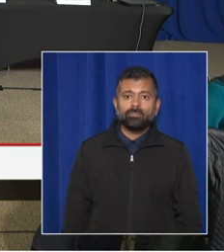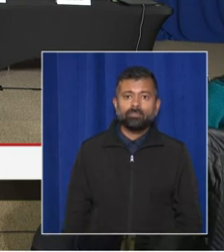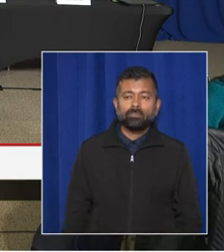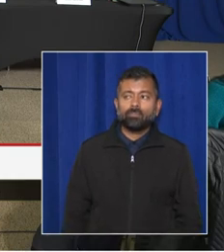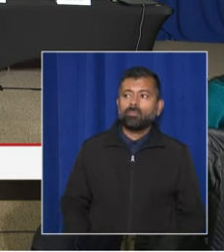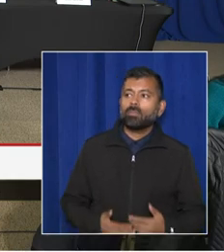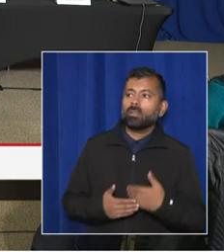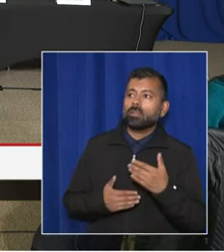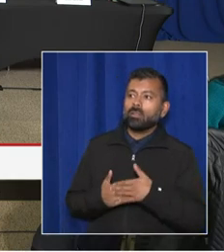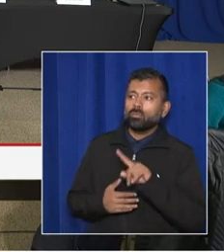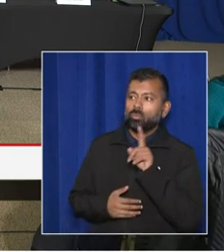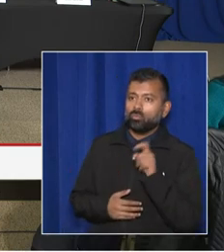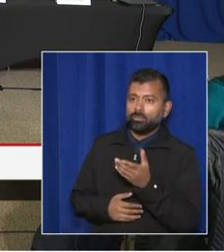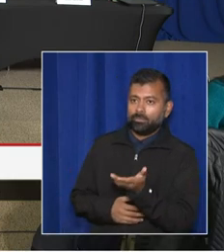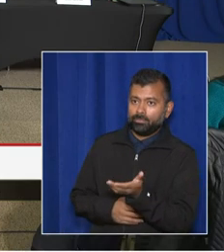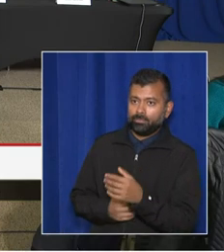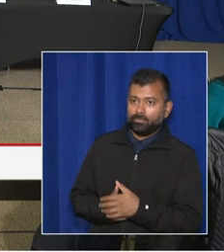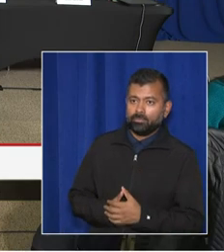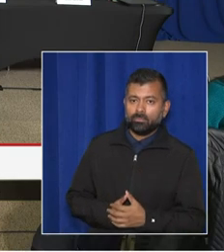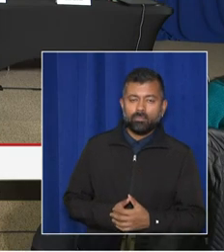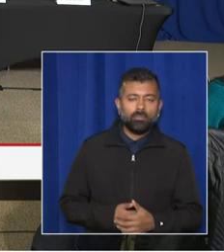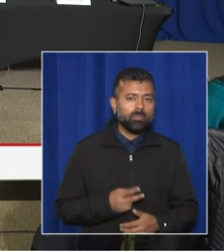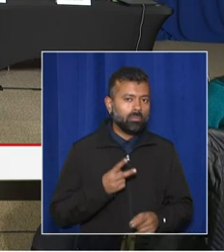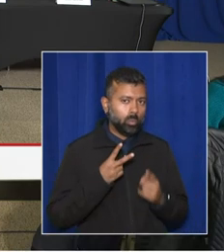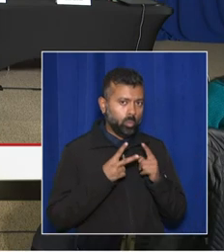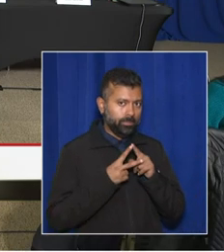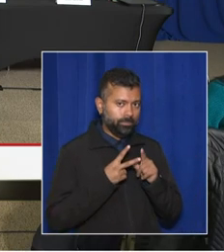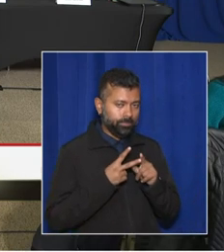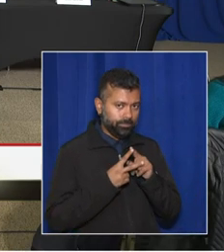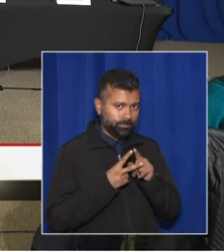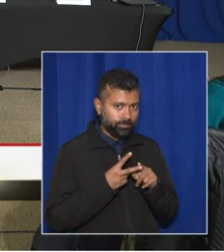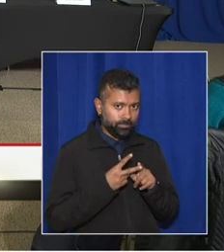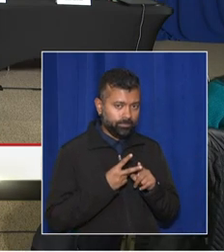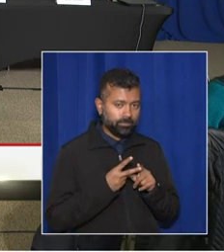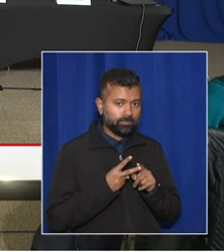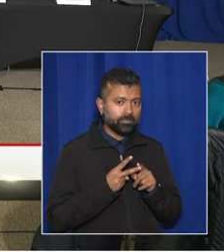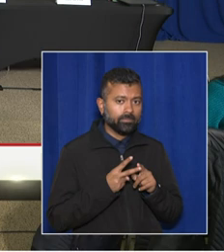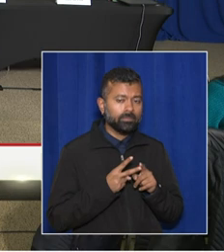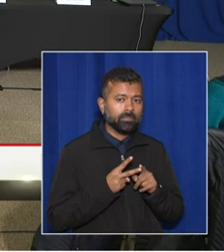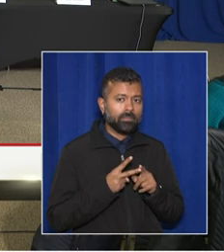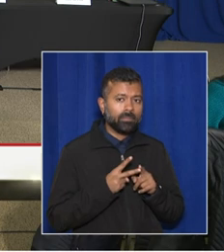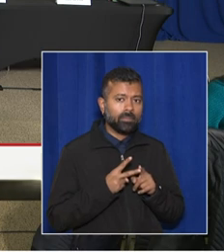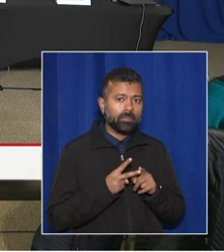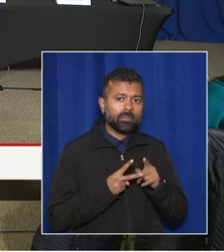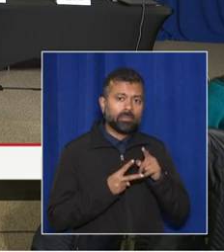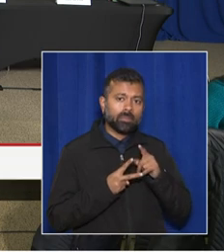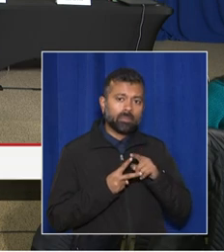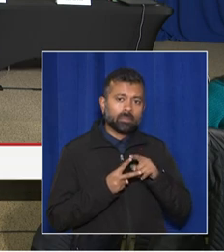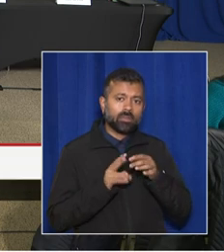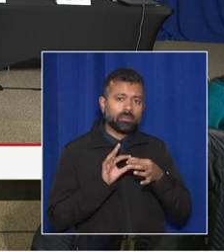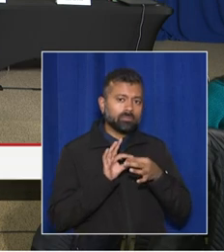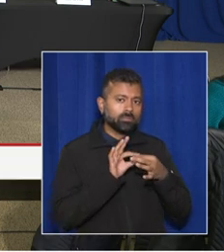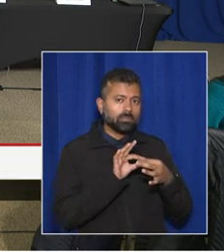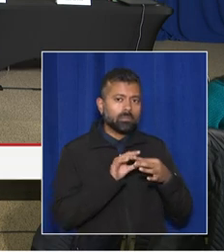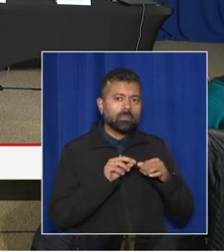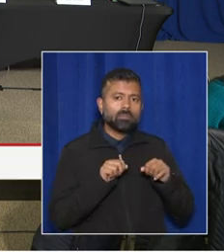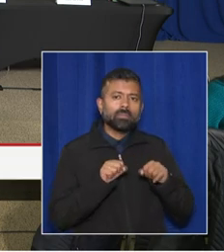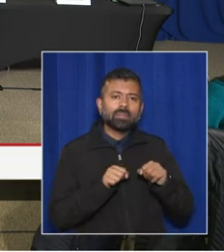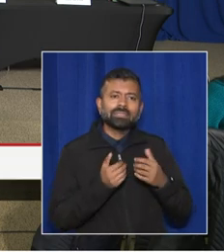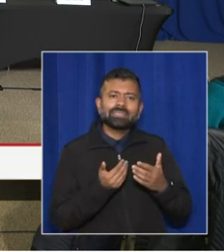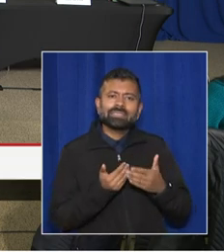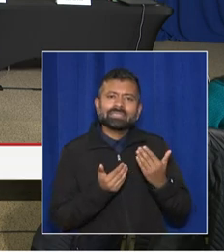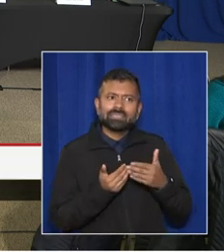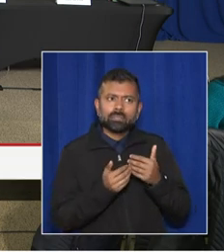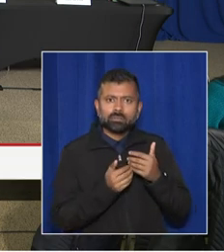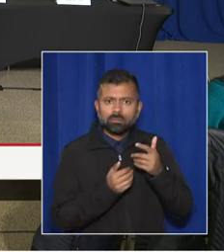Two quick questions, one following up on this potential executive order and the mayor potentially backing